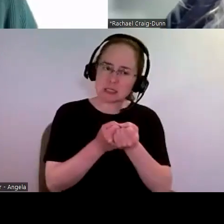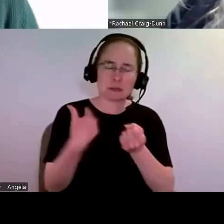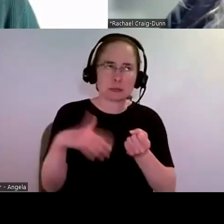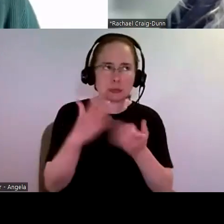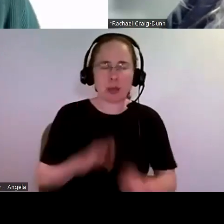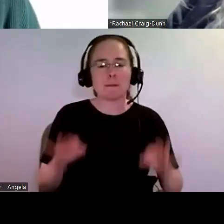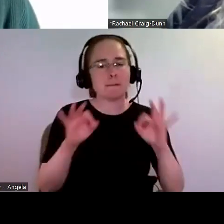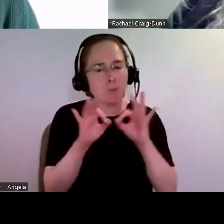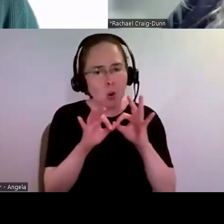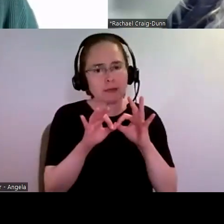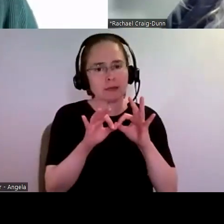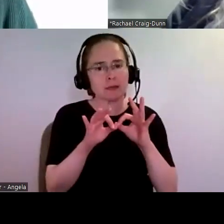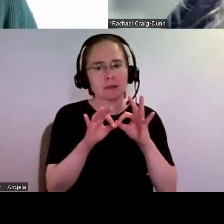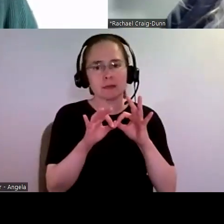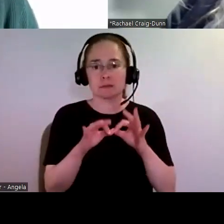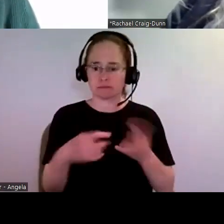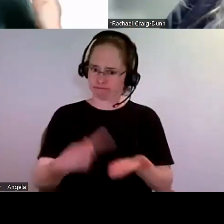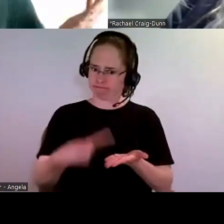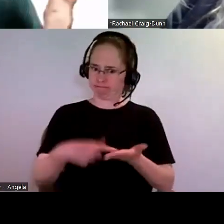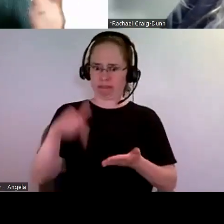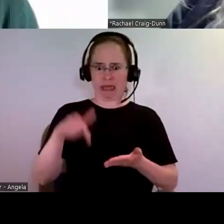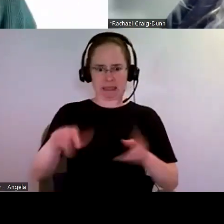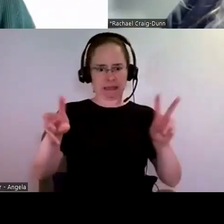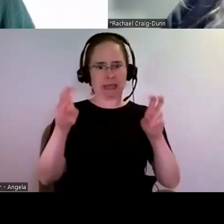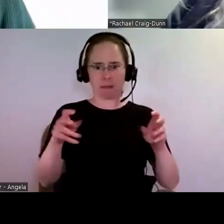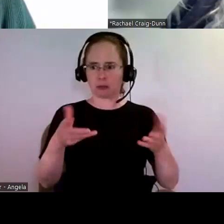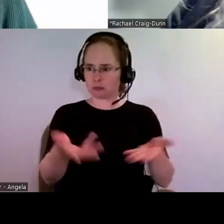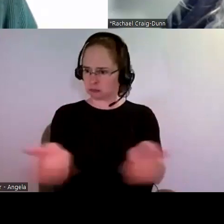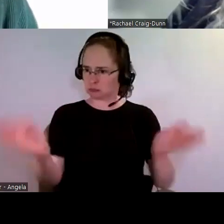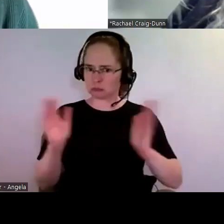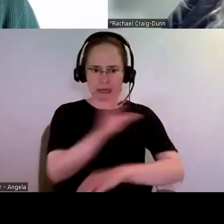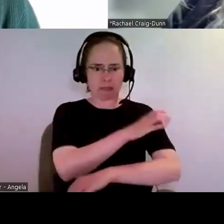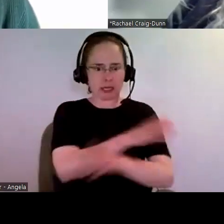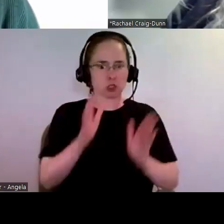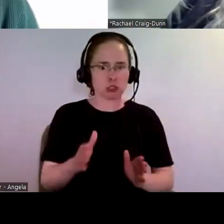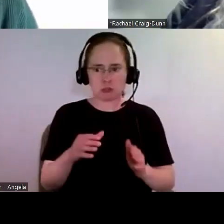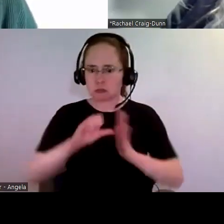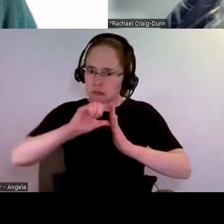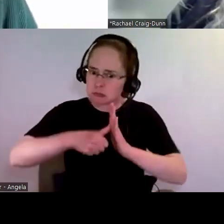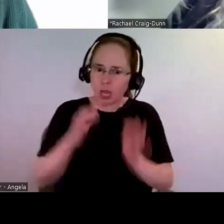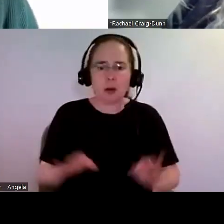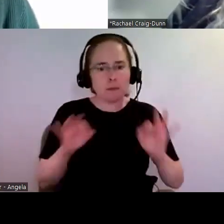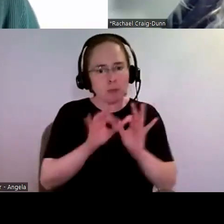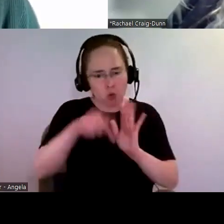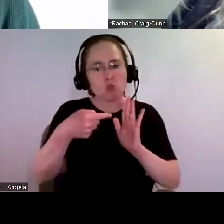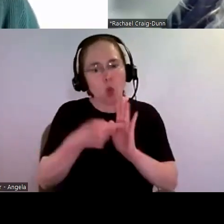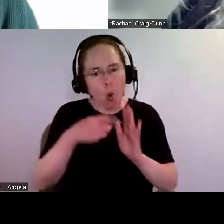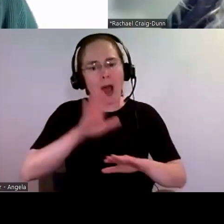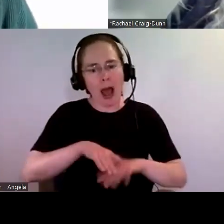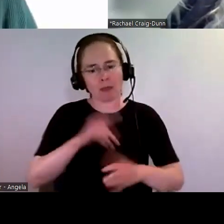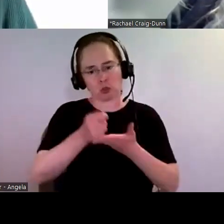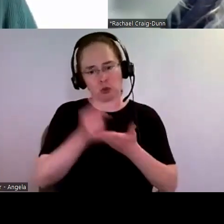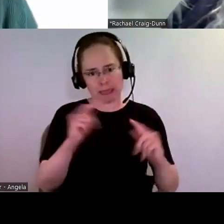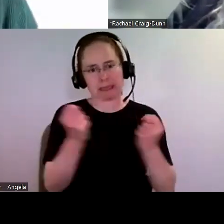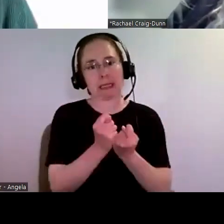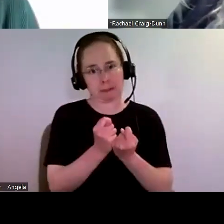Having conversations like this where we hear from clinicians about how important that role is on those treatment teams is